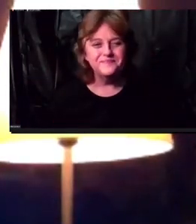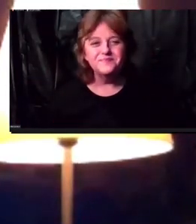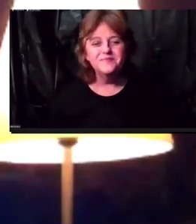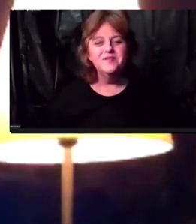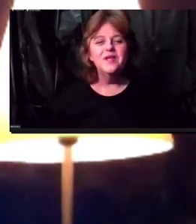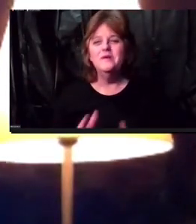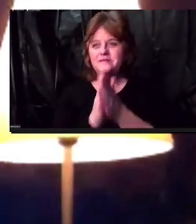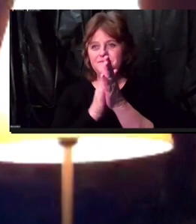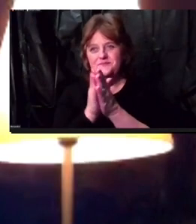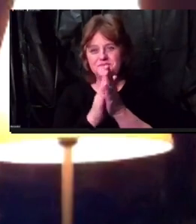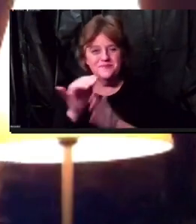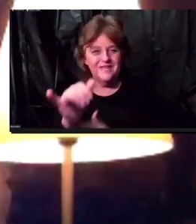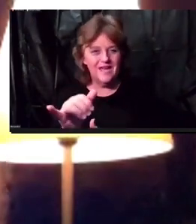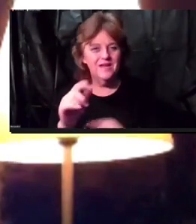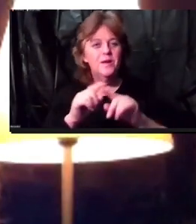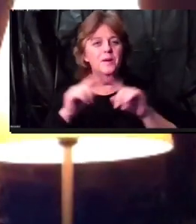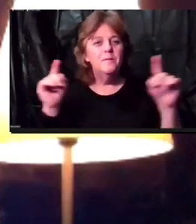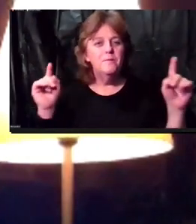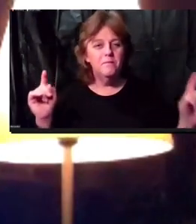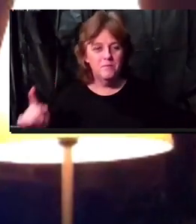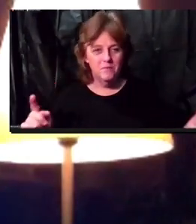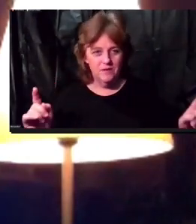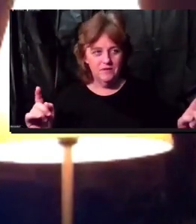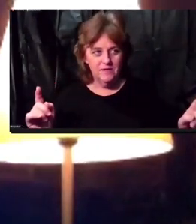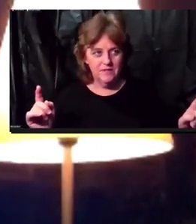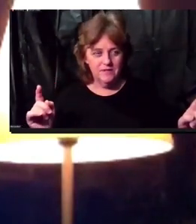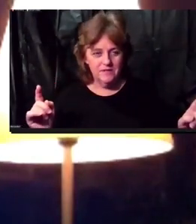we'll look forward to that. But nonetheless,